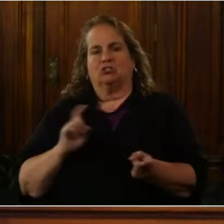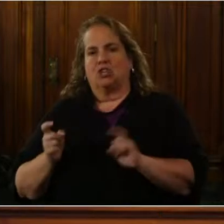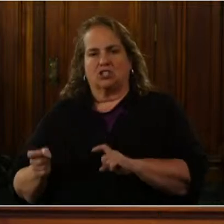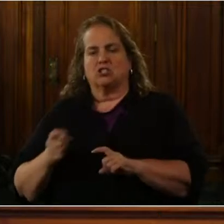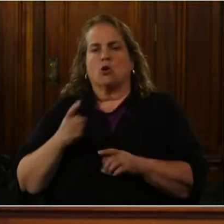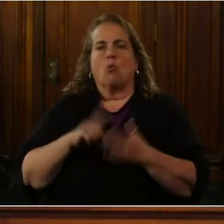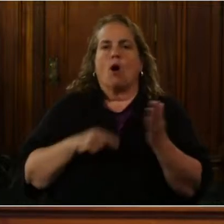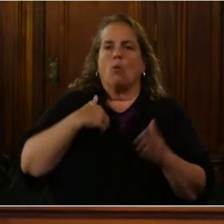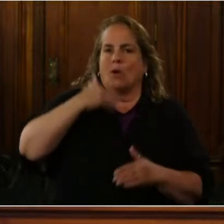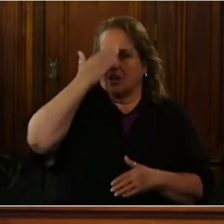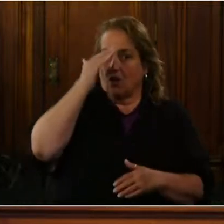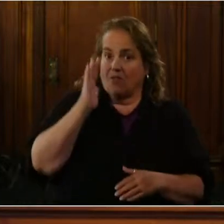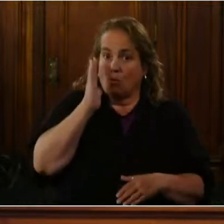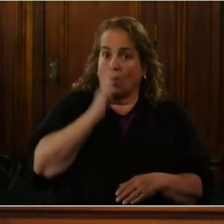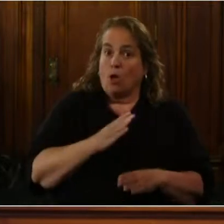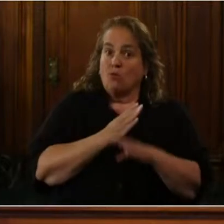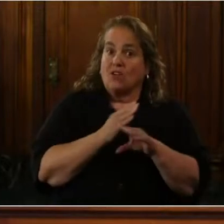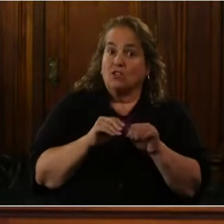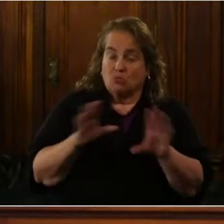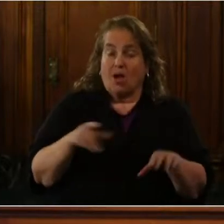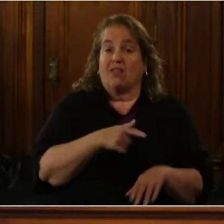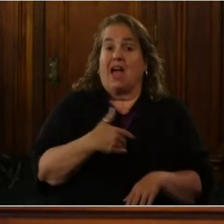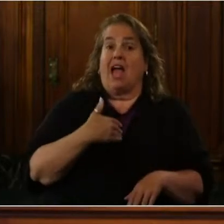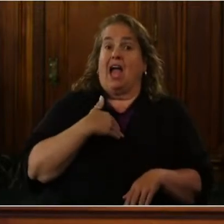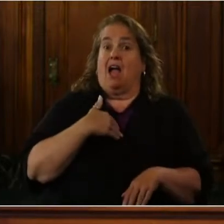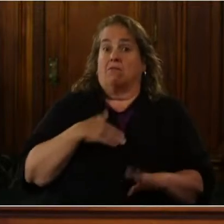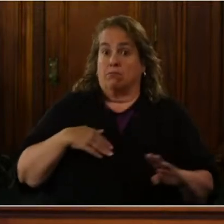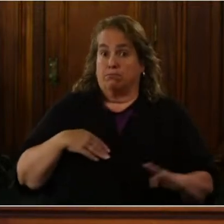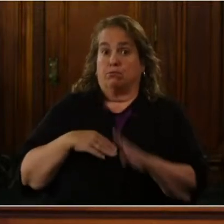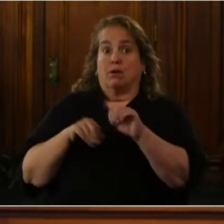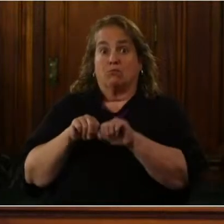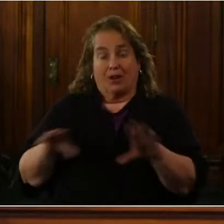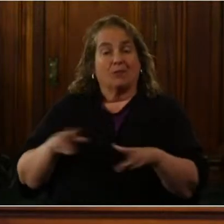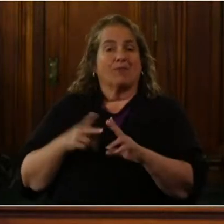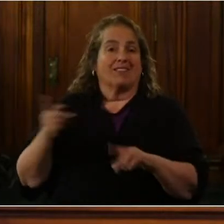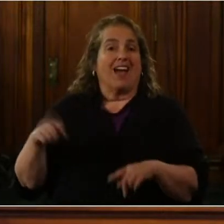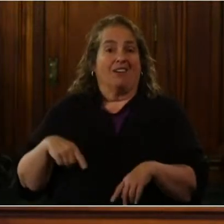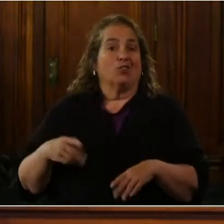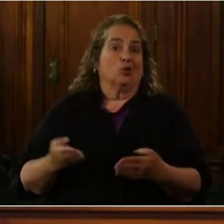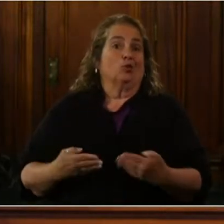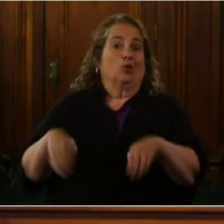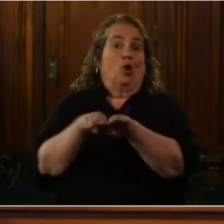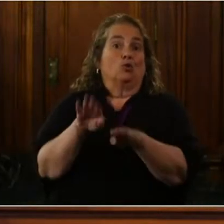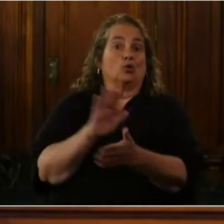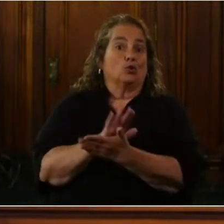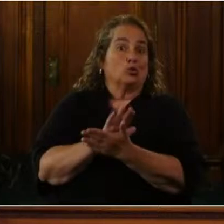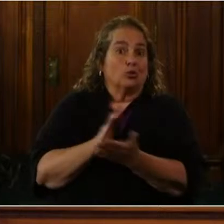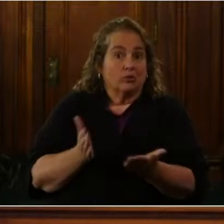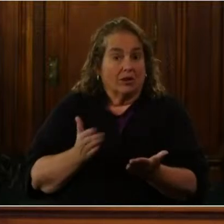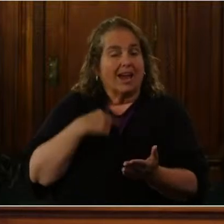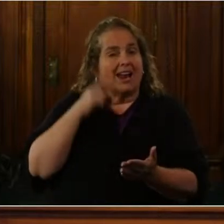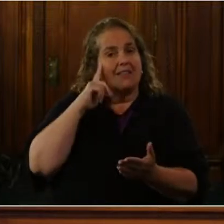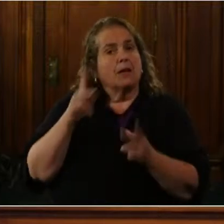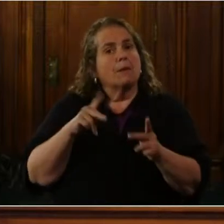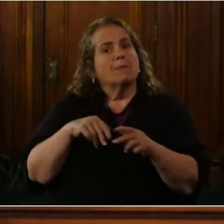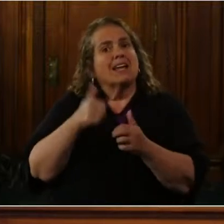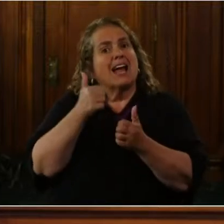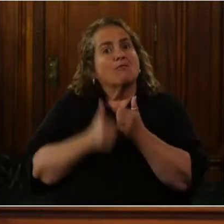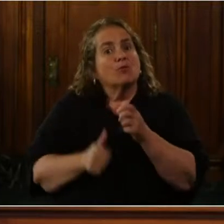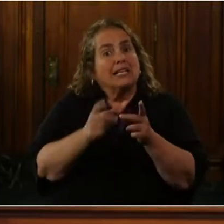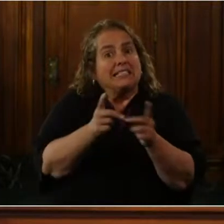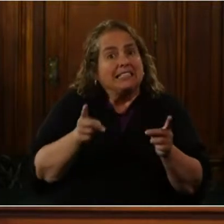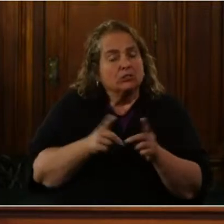prevent the spread and have an outbreak, well, they're going to look at shutdowns. And I think that the people in each district is going to be